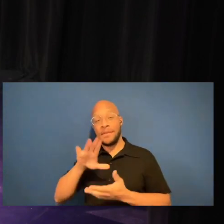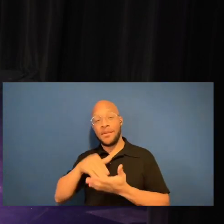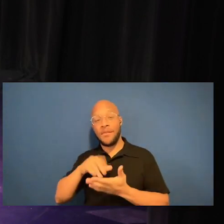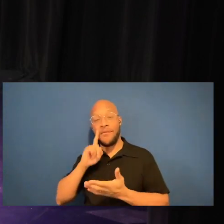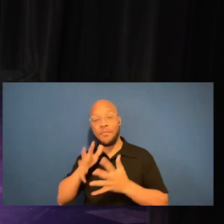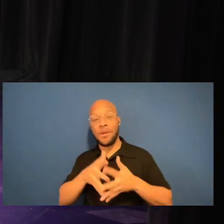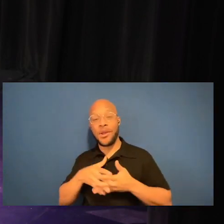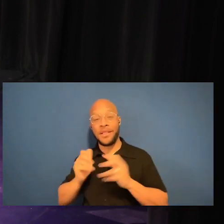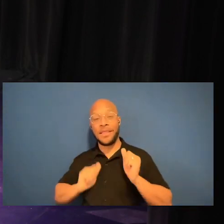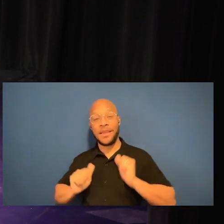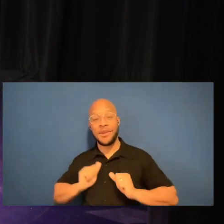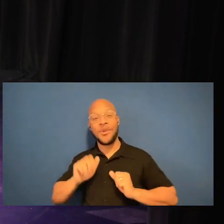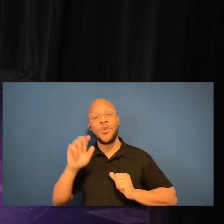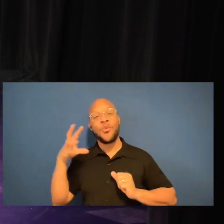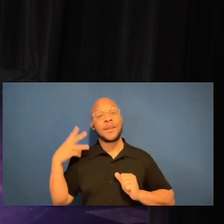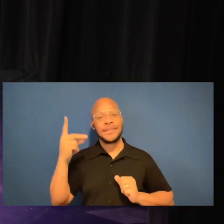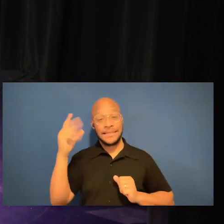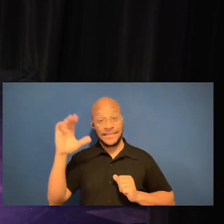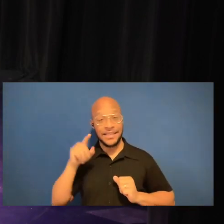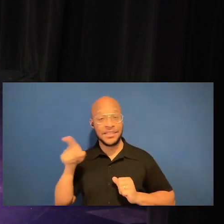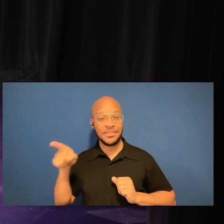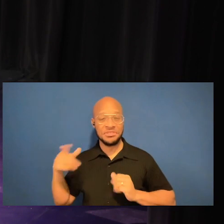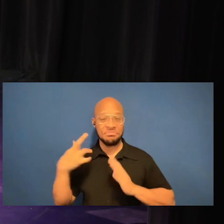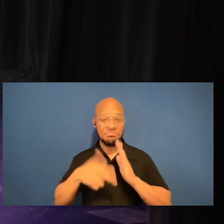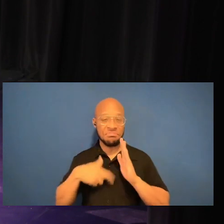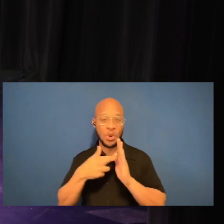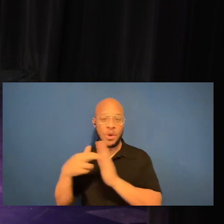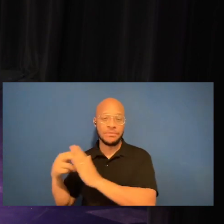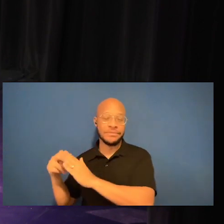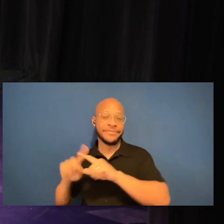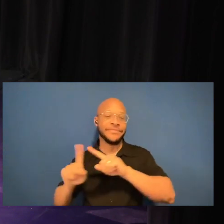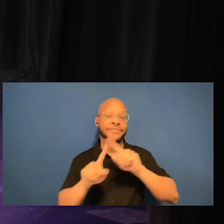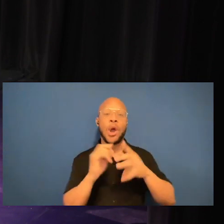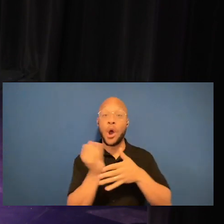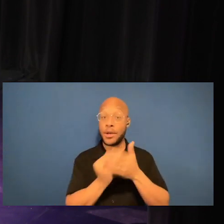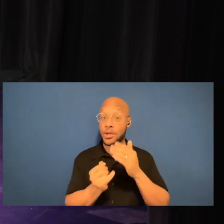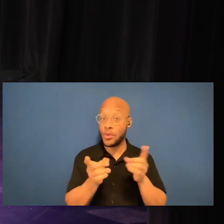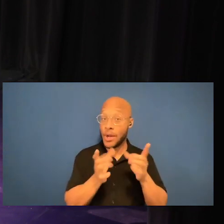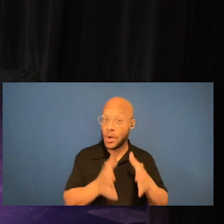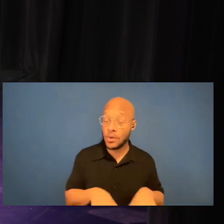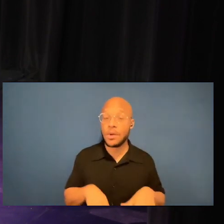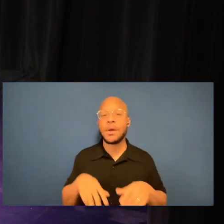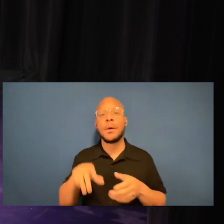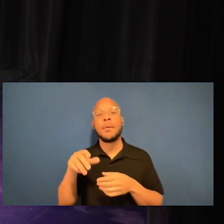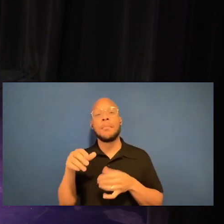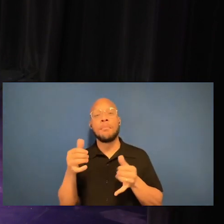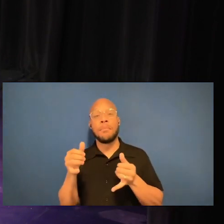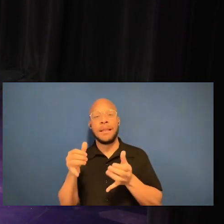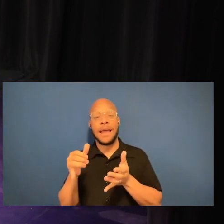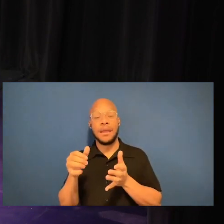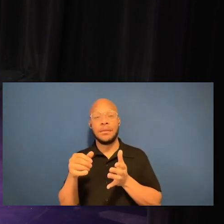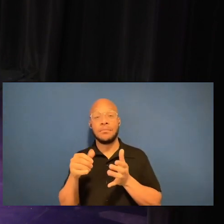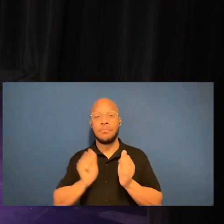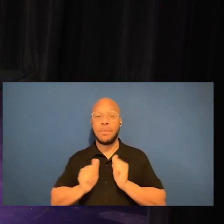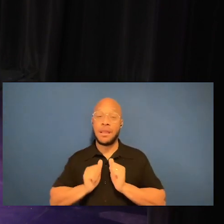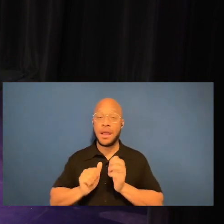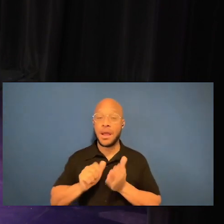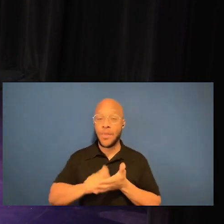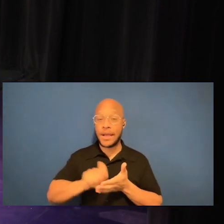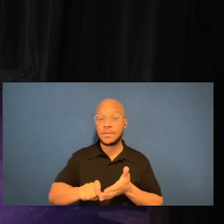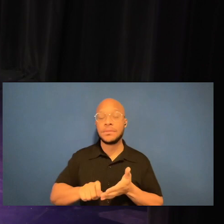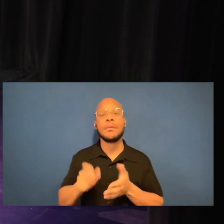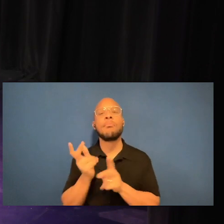multifaceted theater career, including roles as an Artistic Director, playwright, and producer who is a special, whose specialty is strategic